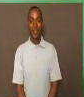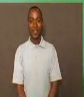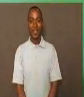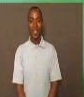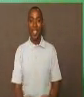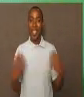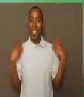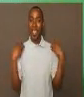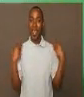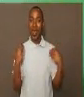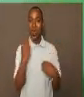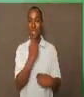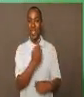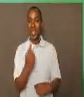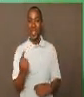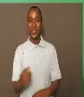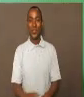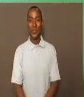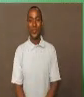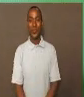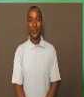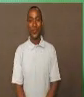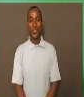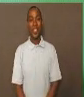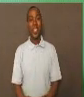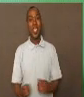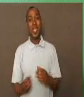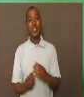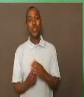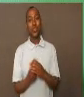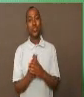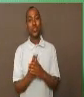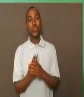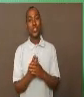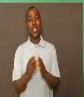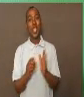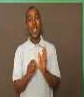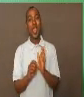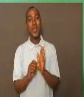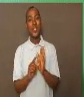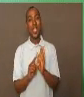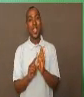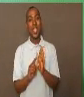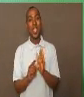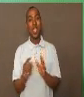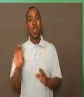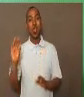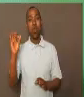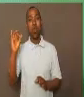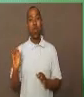Hello, everyone. Resources like coal, oil, and gas